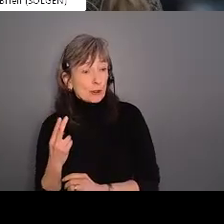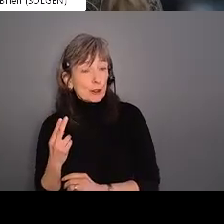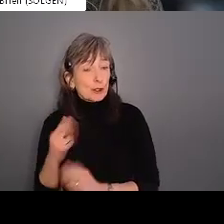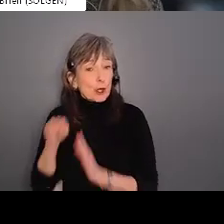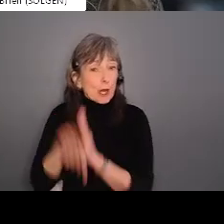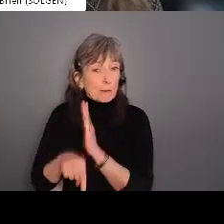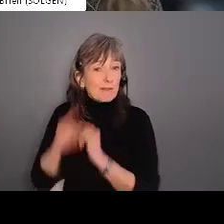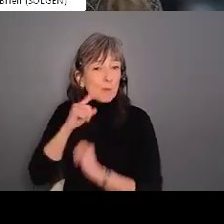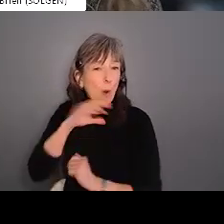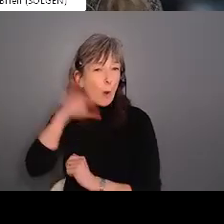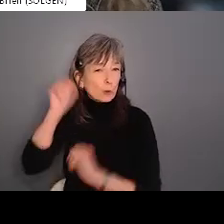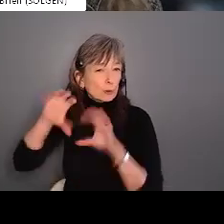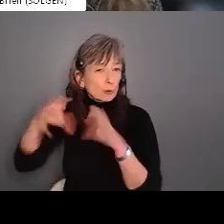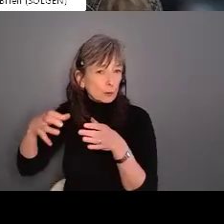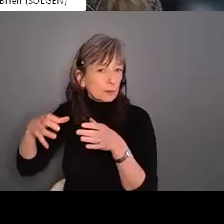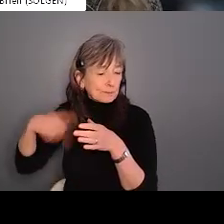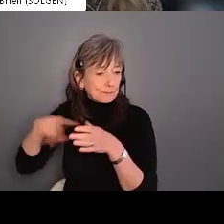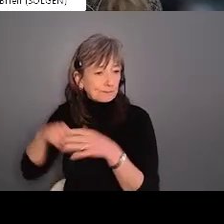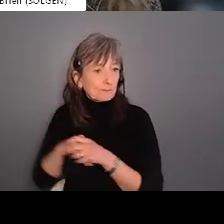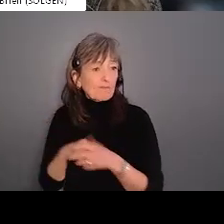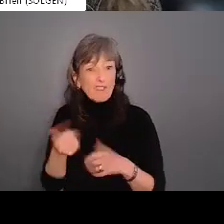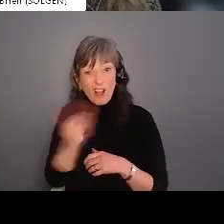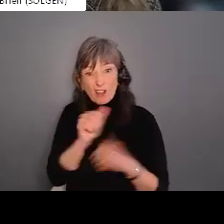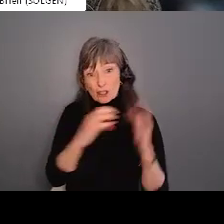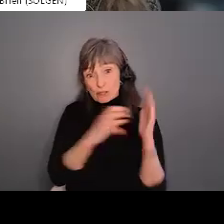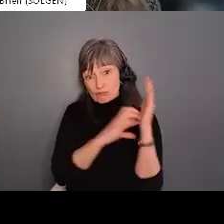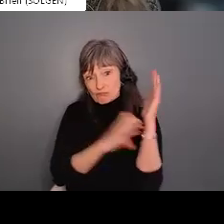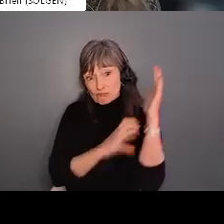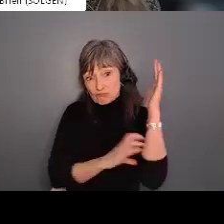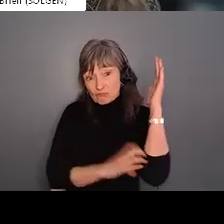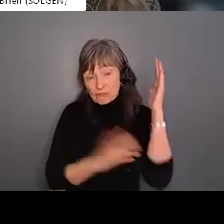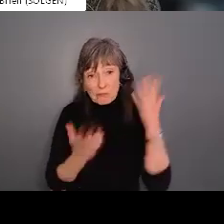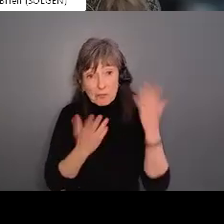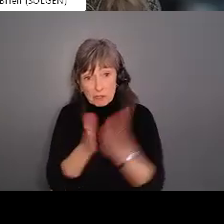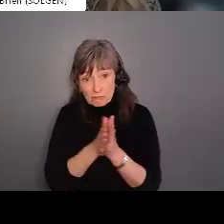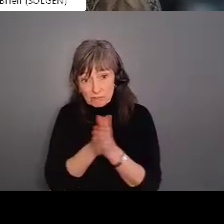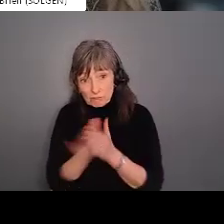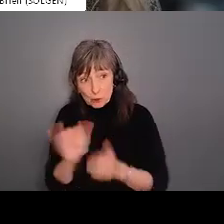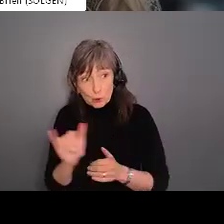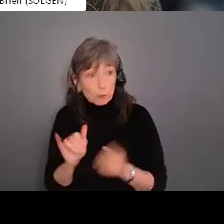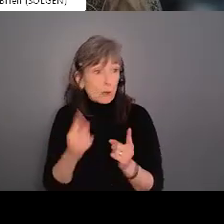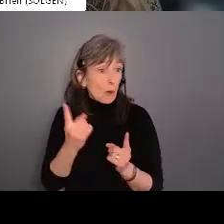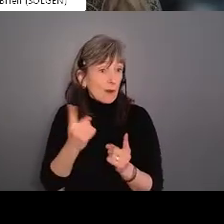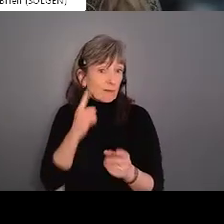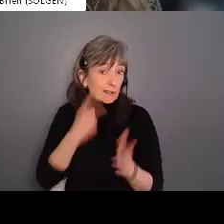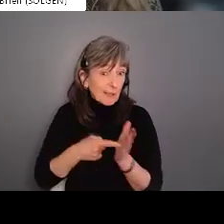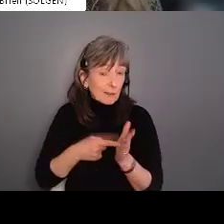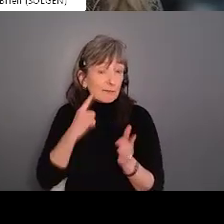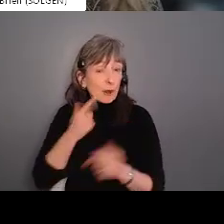populations. We also have other chapters that may be of interest to you, including a chapter on